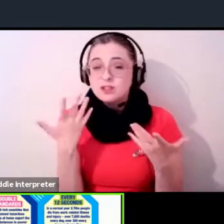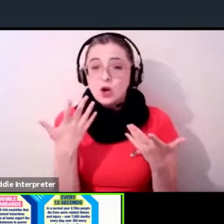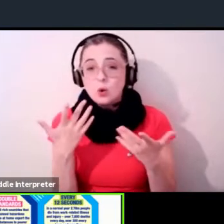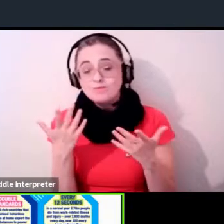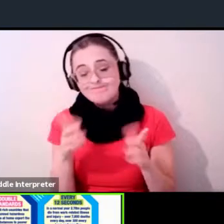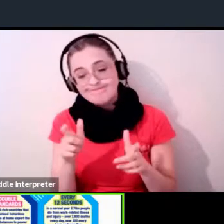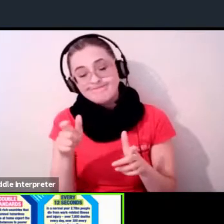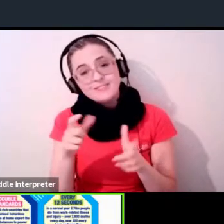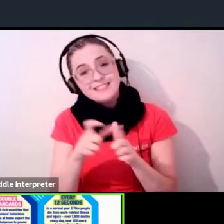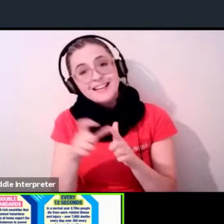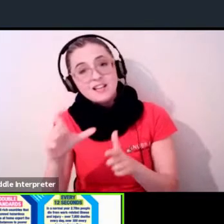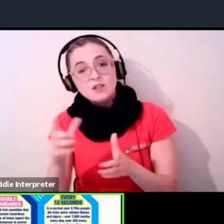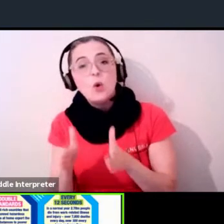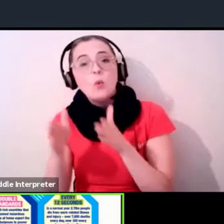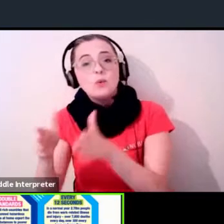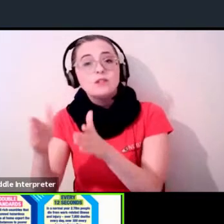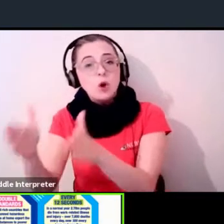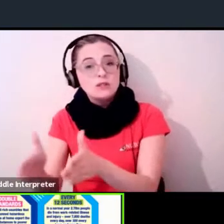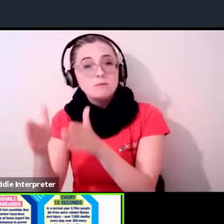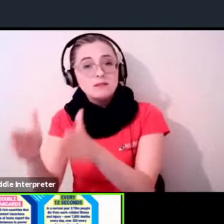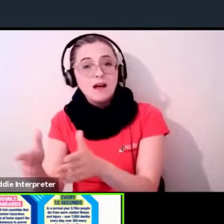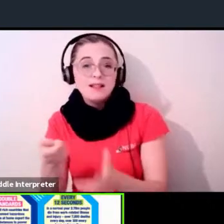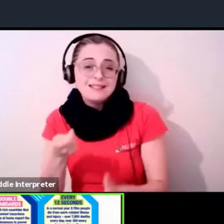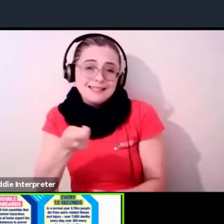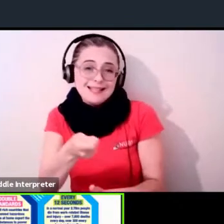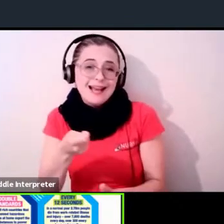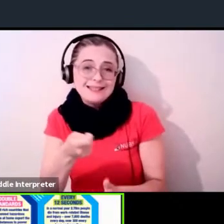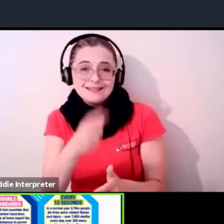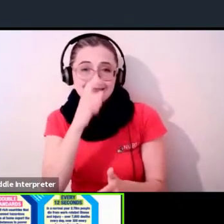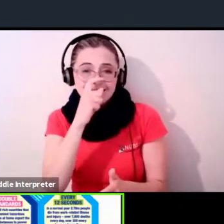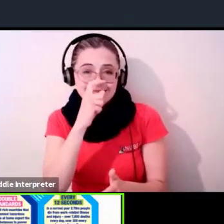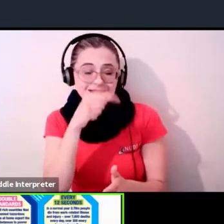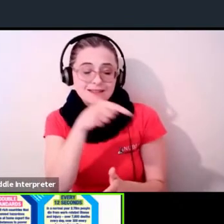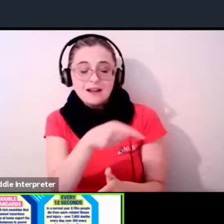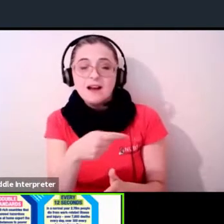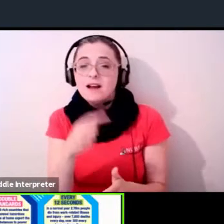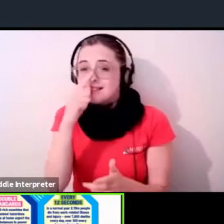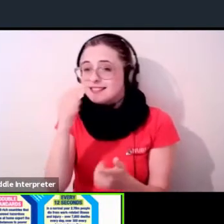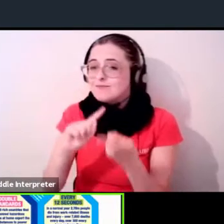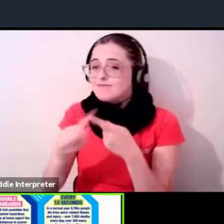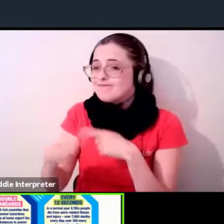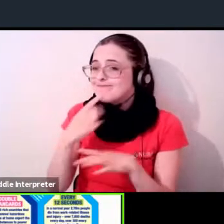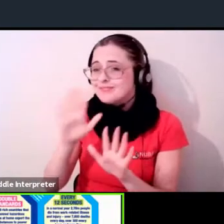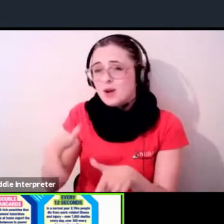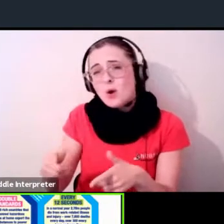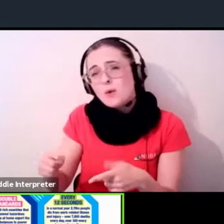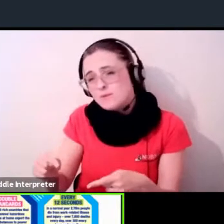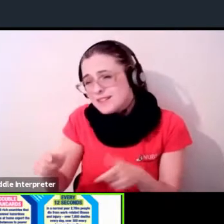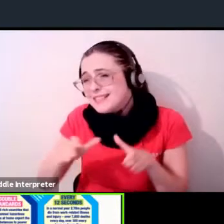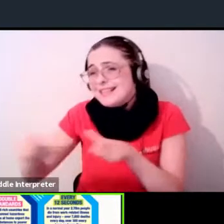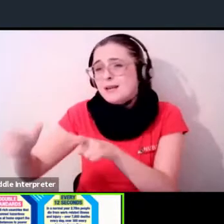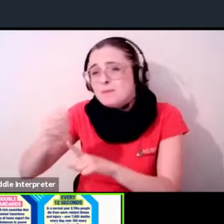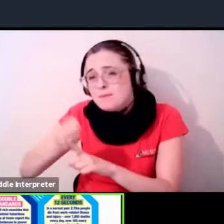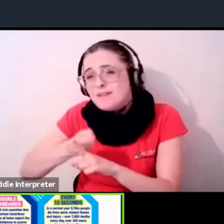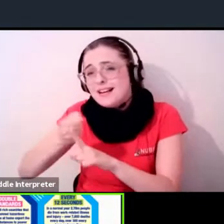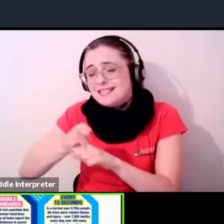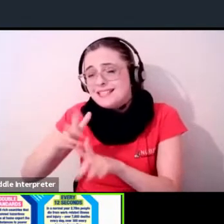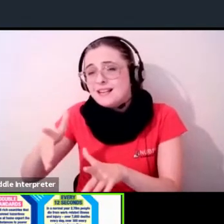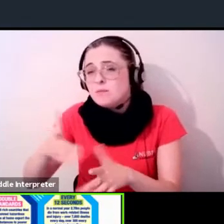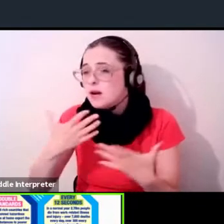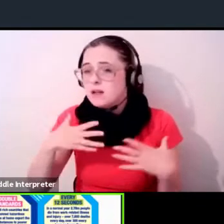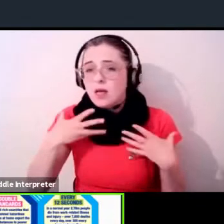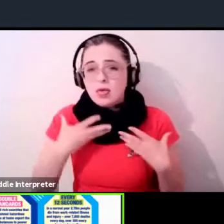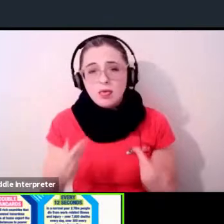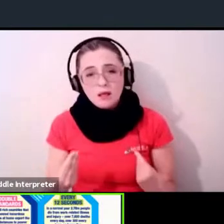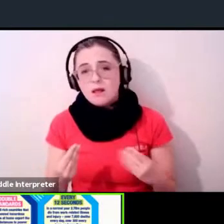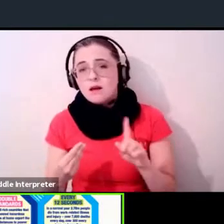friends and family. Her sister pleaded with her to keep fighting, but she didn't have the strength to fight anymore, and her last message to her